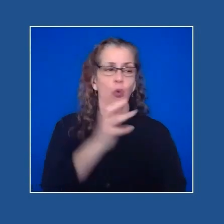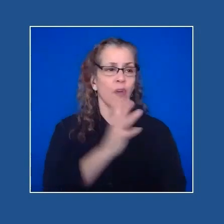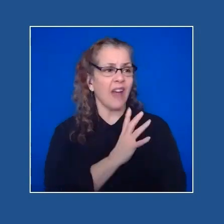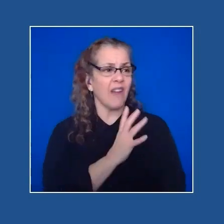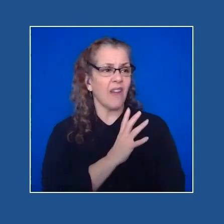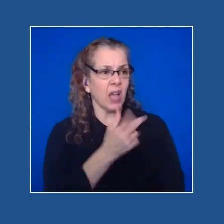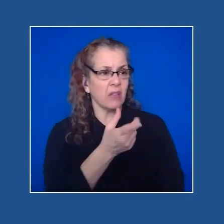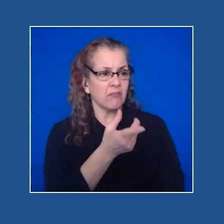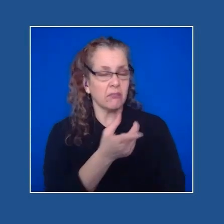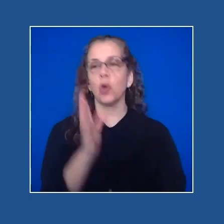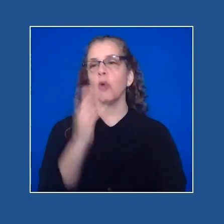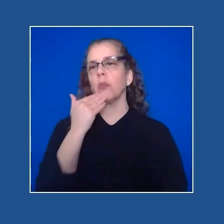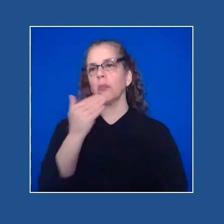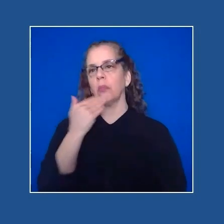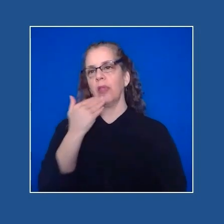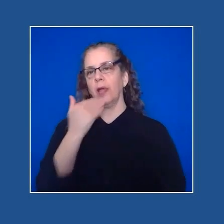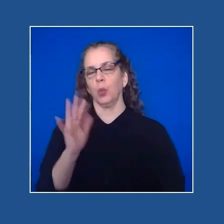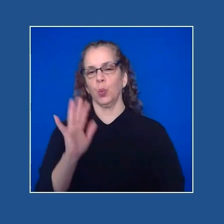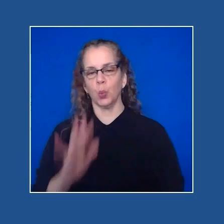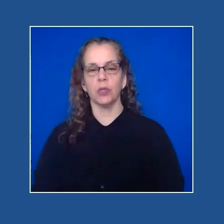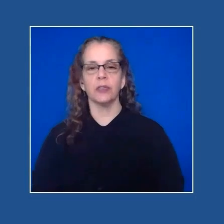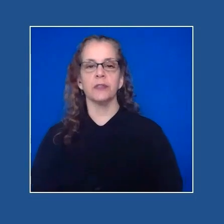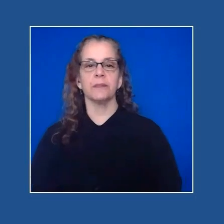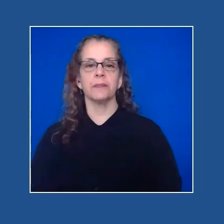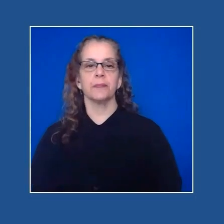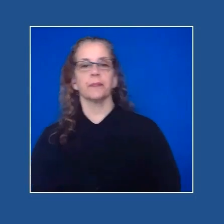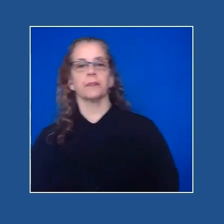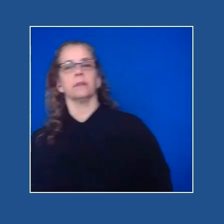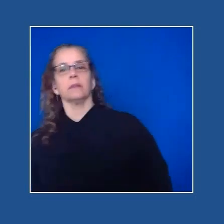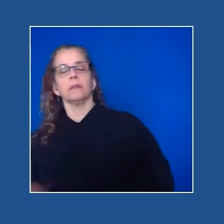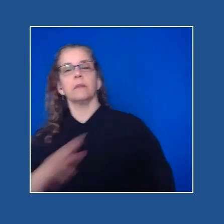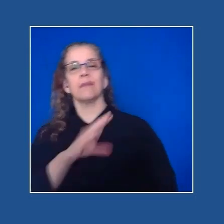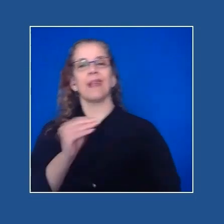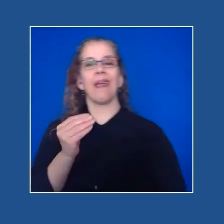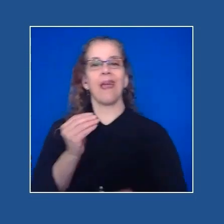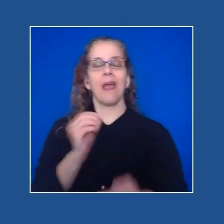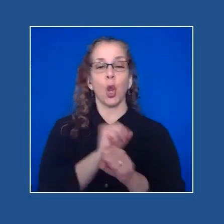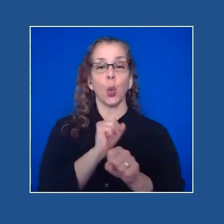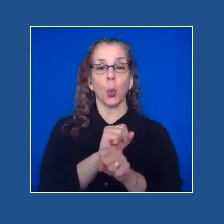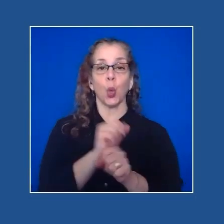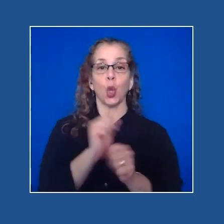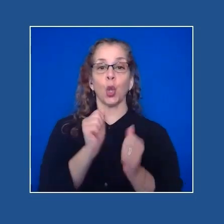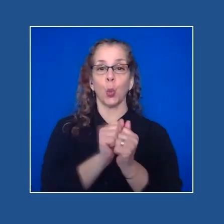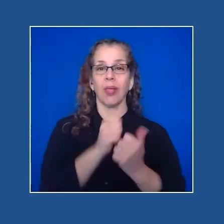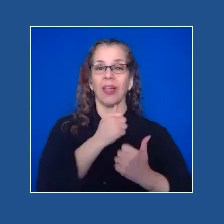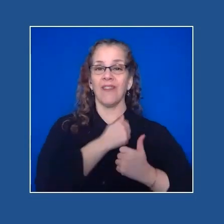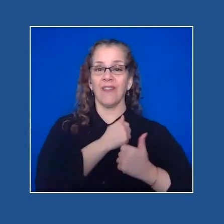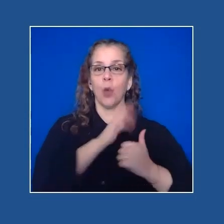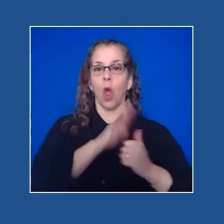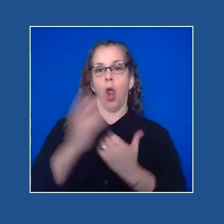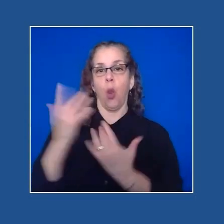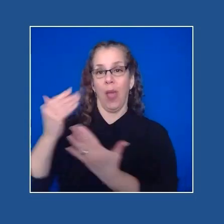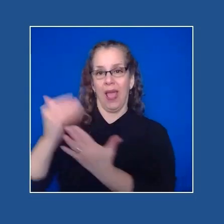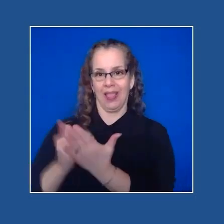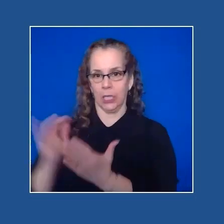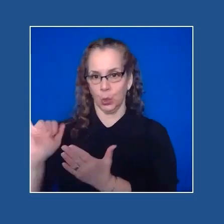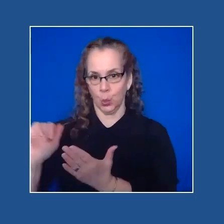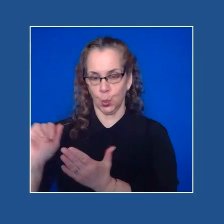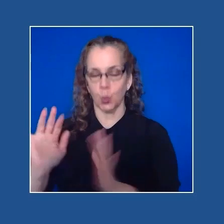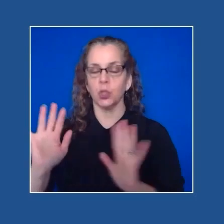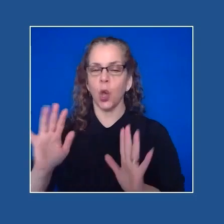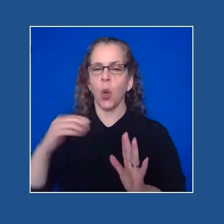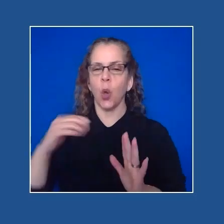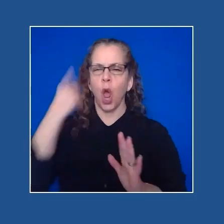Great, thank you. And then we're also working with veterans who are on the wait list for the standard DBT skills group. So what did this group actually look like? If you look